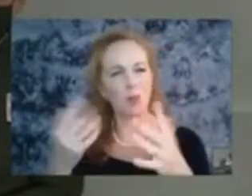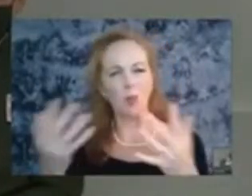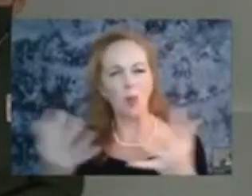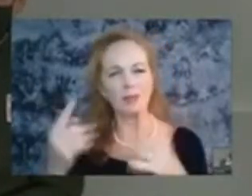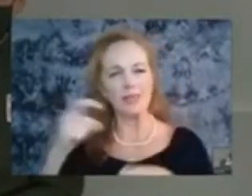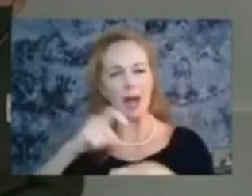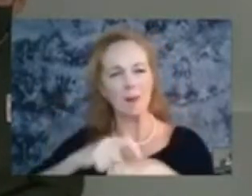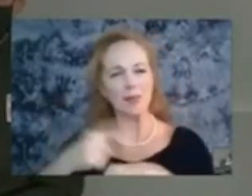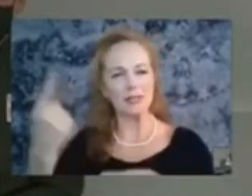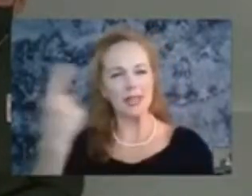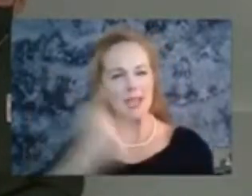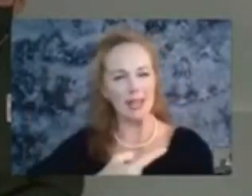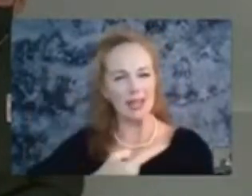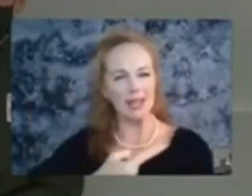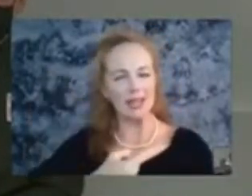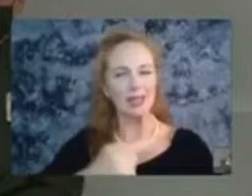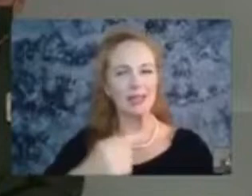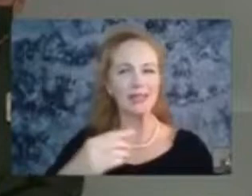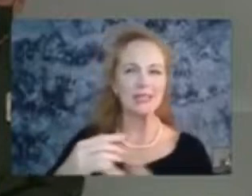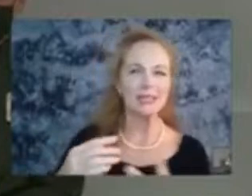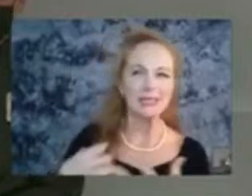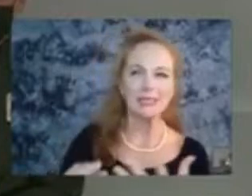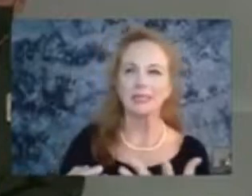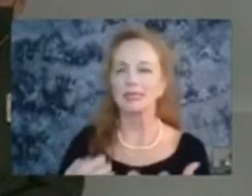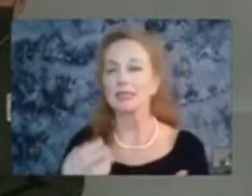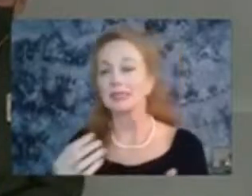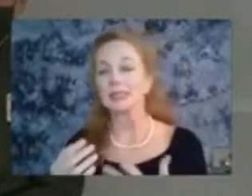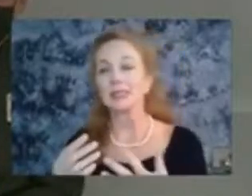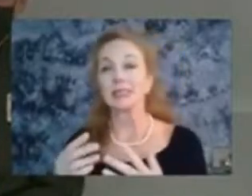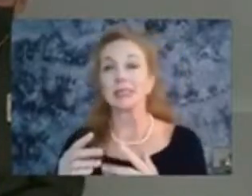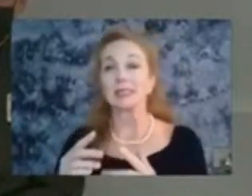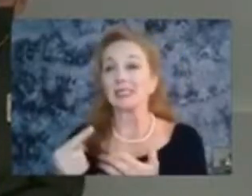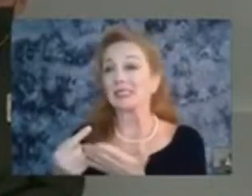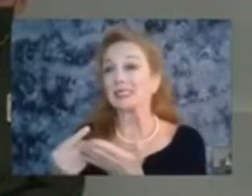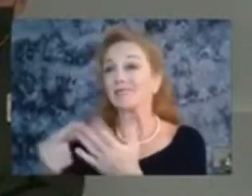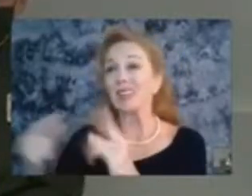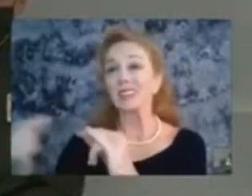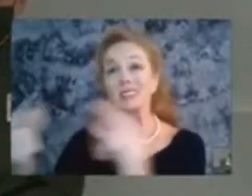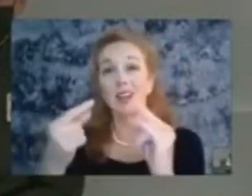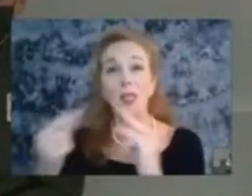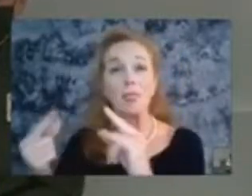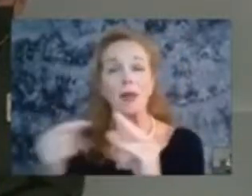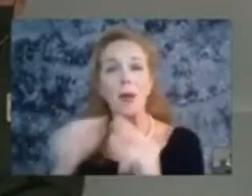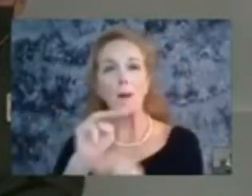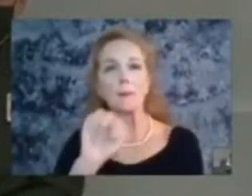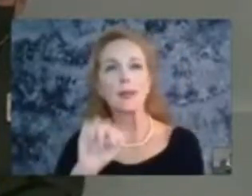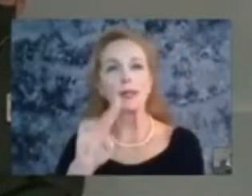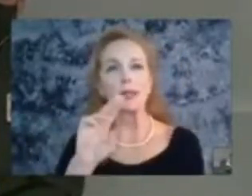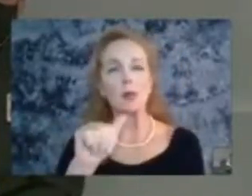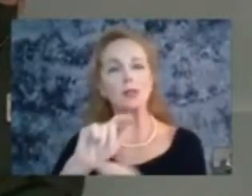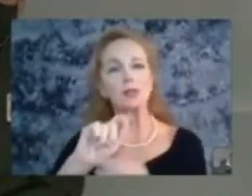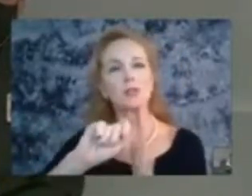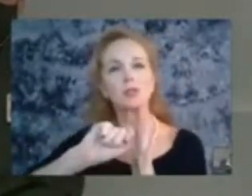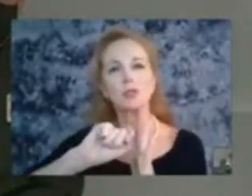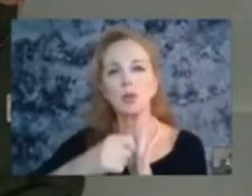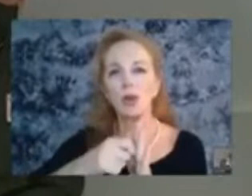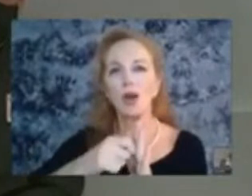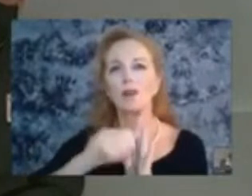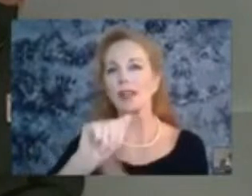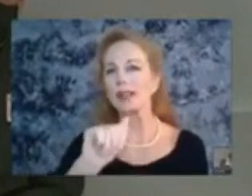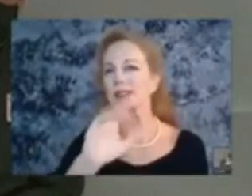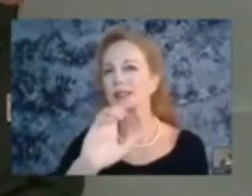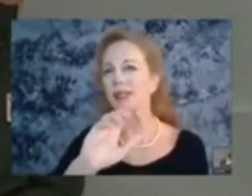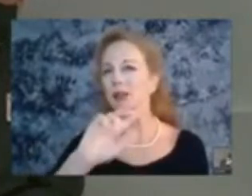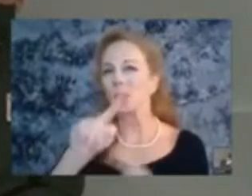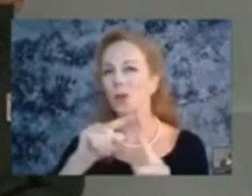lot of talk out there in the media and in social media that we turn the air conditioner units off when the teachers leave. So